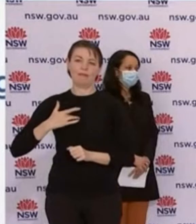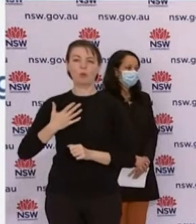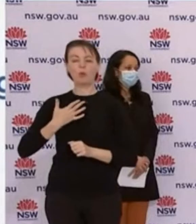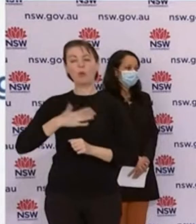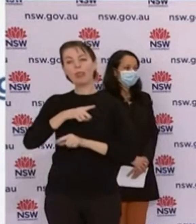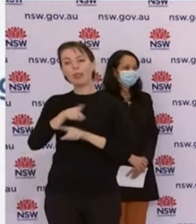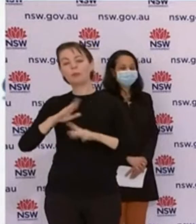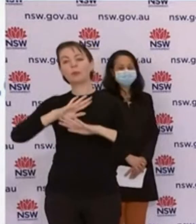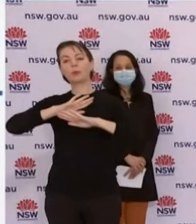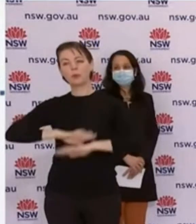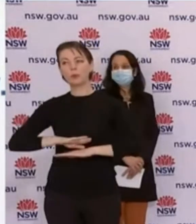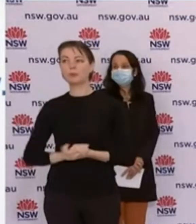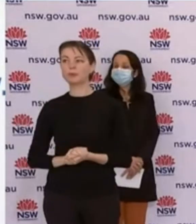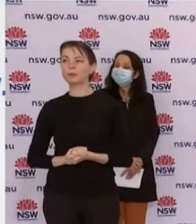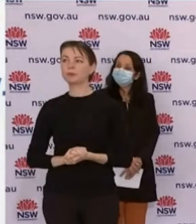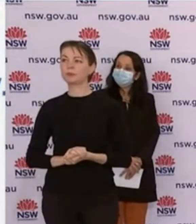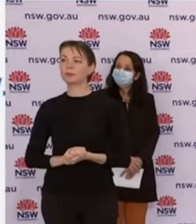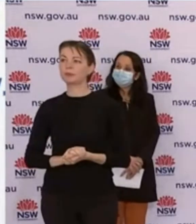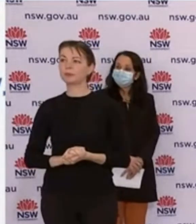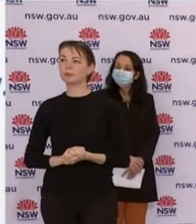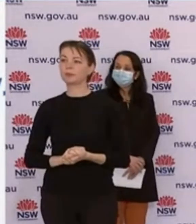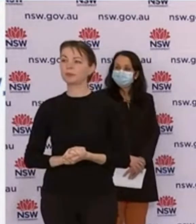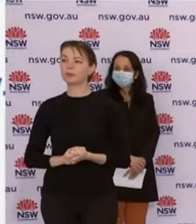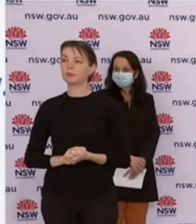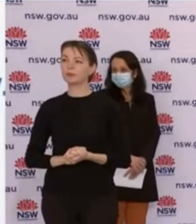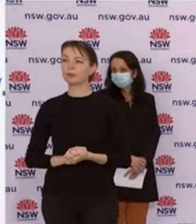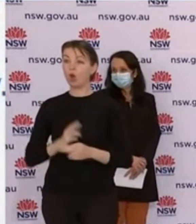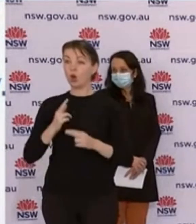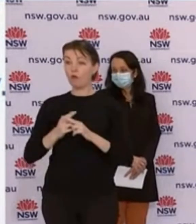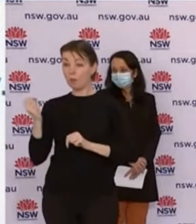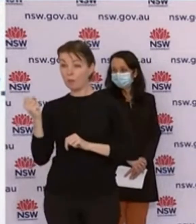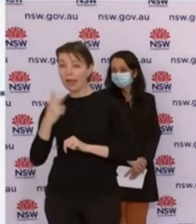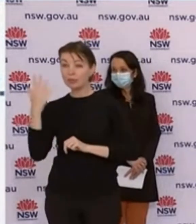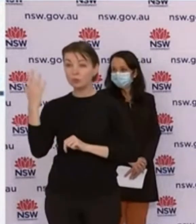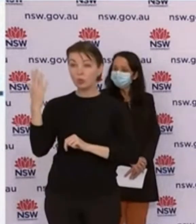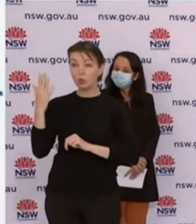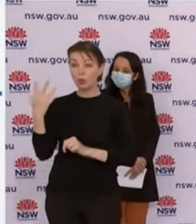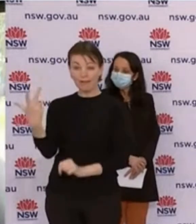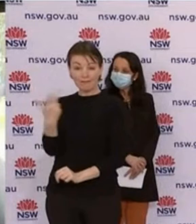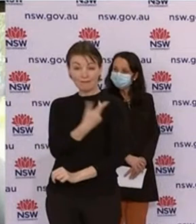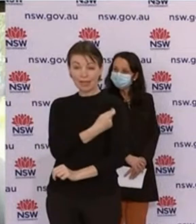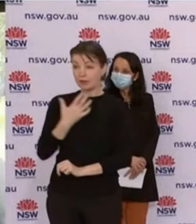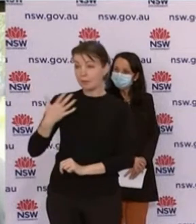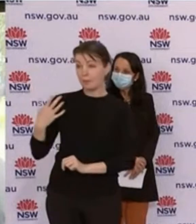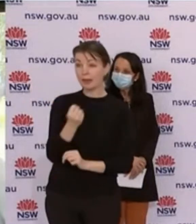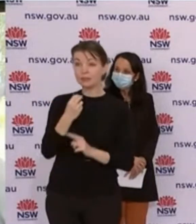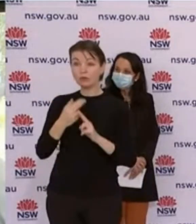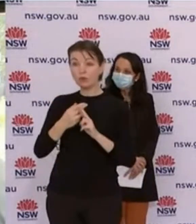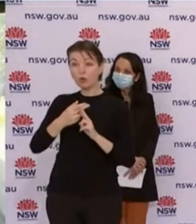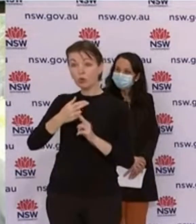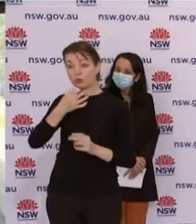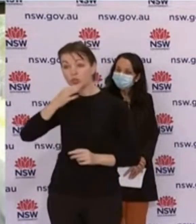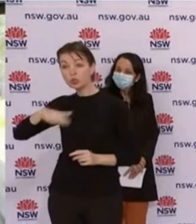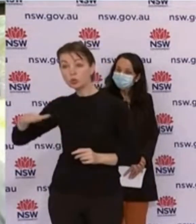Premier, can you please explain the health advice? You said that vaccines won't be mandatory for the students to return. But are you looking at some kind of in-school